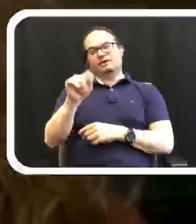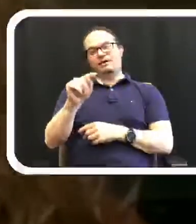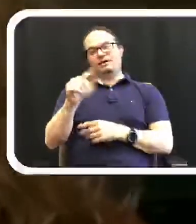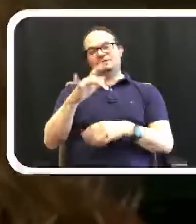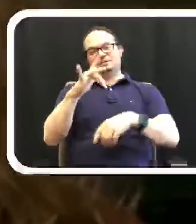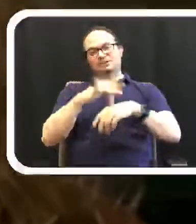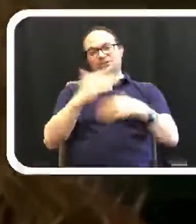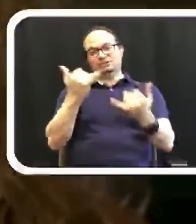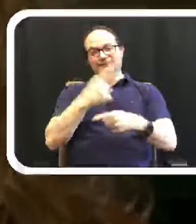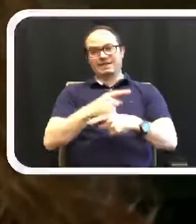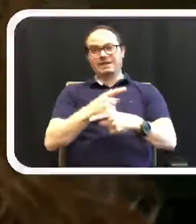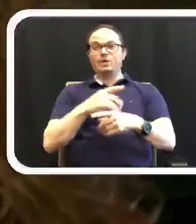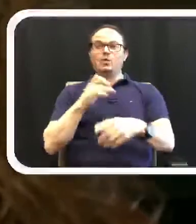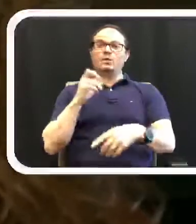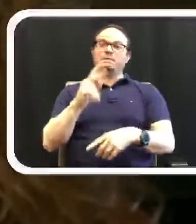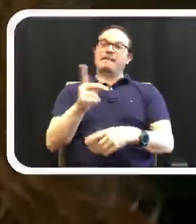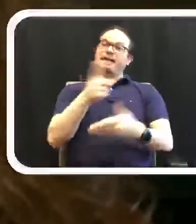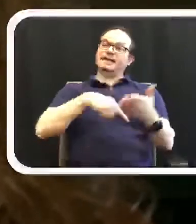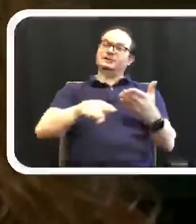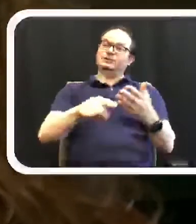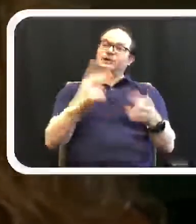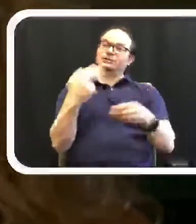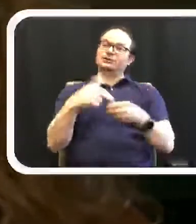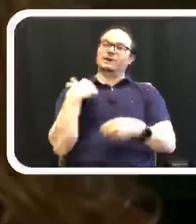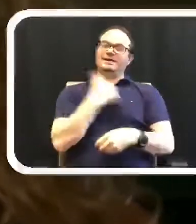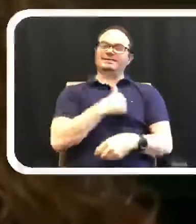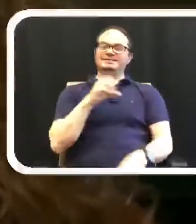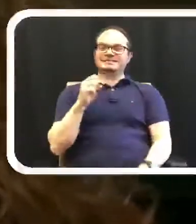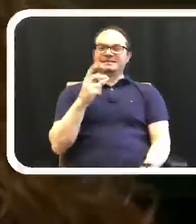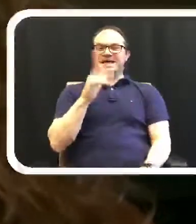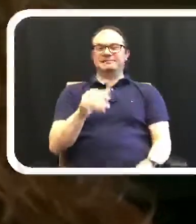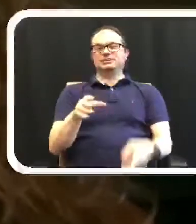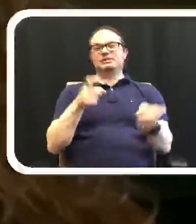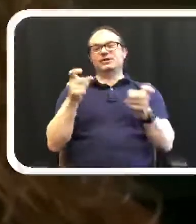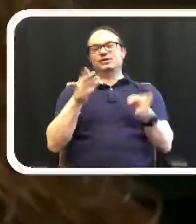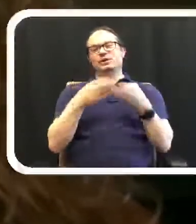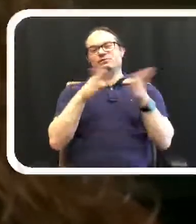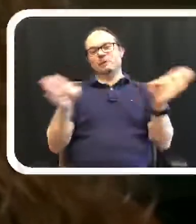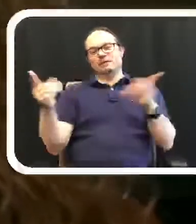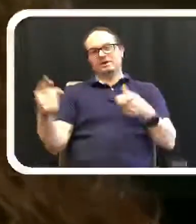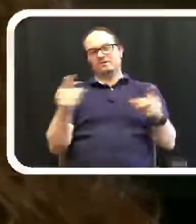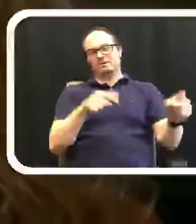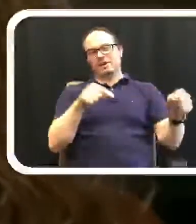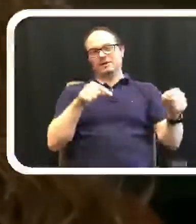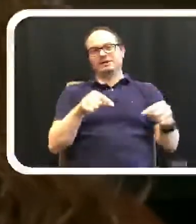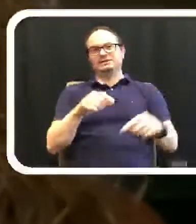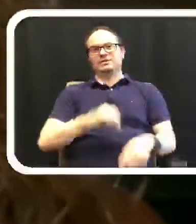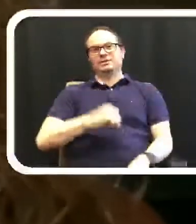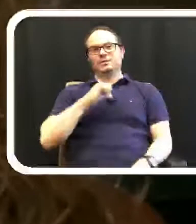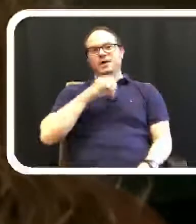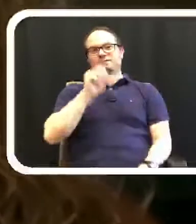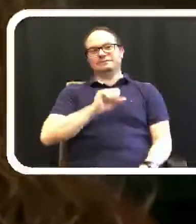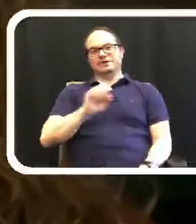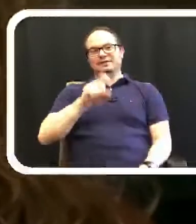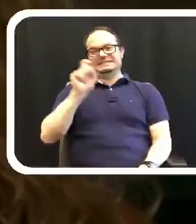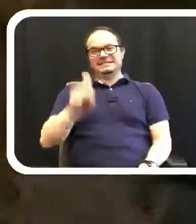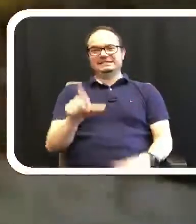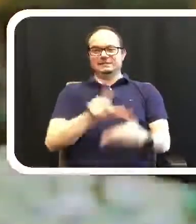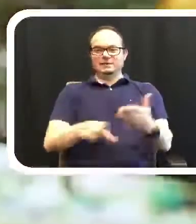today. We'll be back next week and hope you join us. I'm Shelley Vitanza, the Director of Public Affairs at Lamar University, the pride of Southeast Texas.